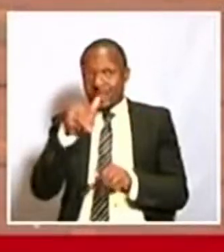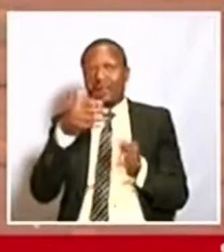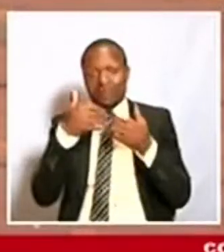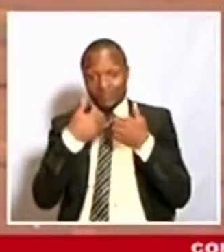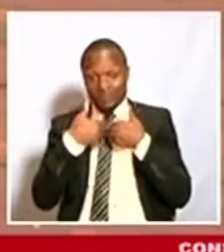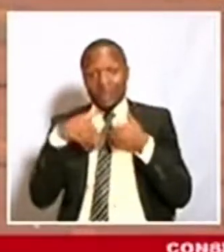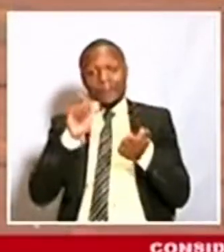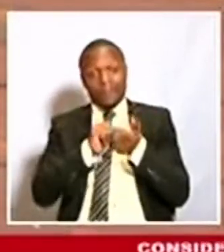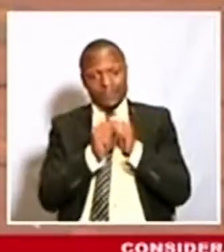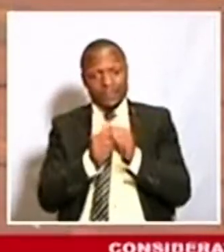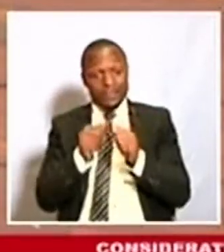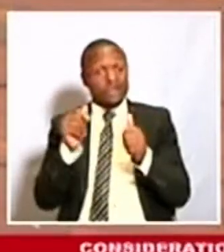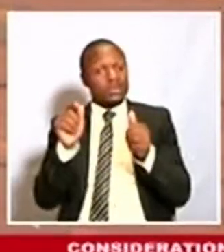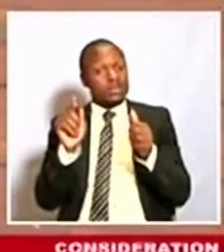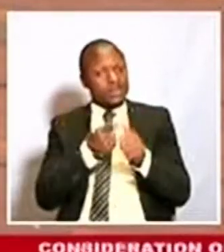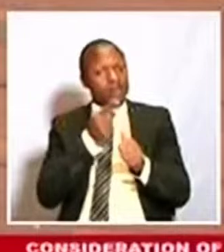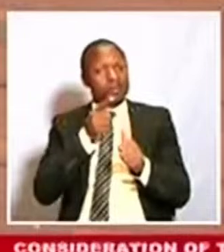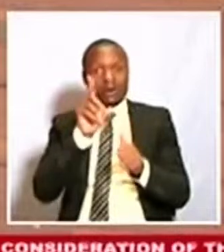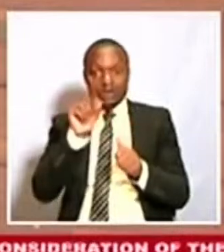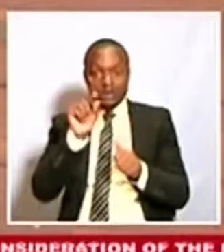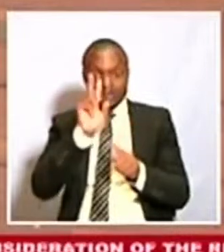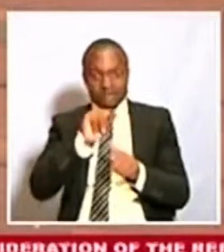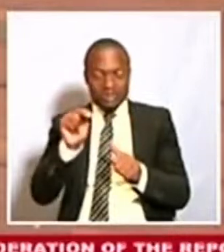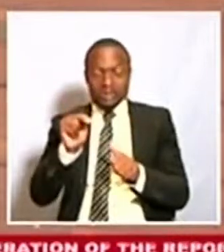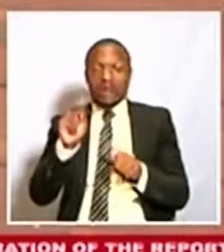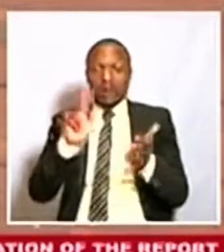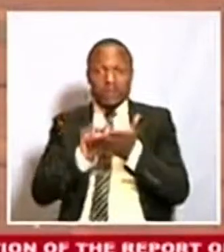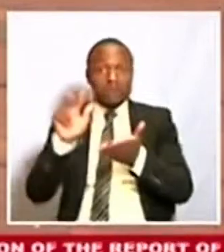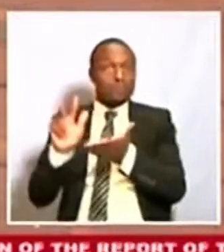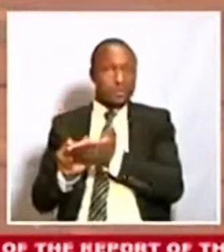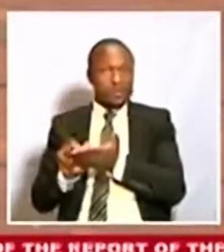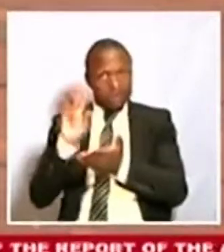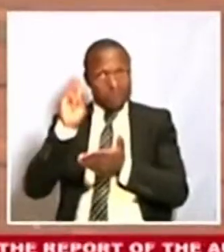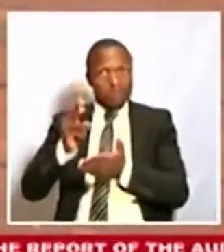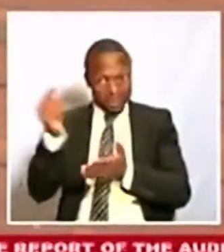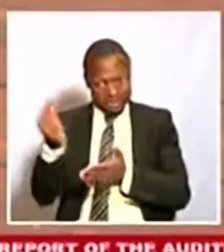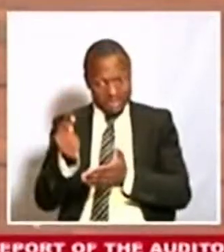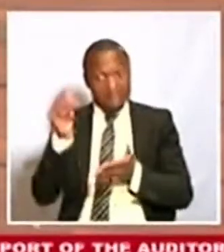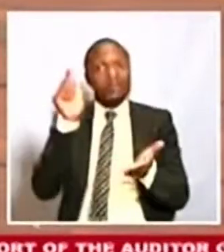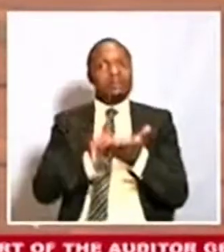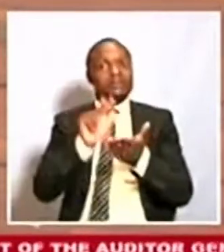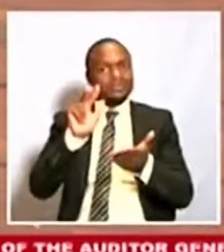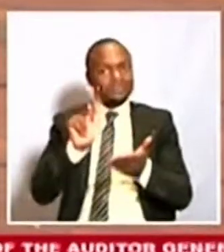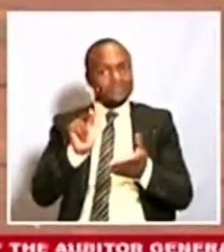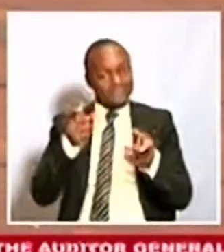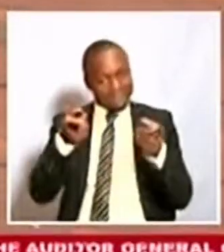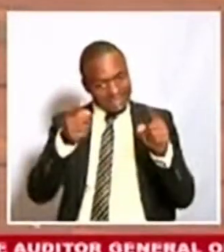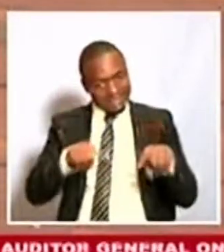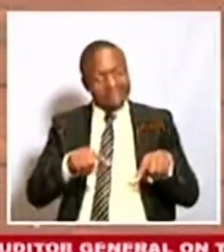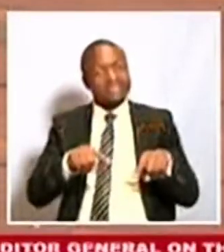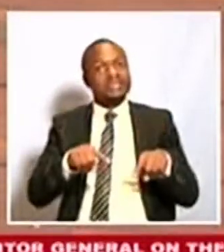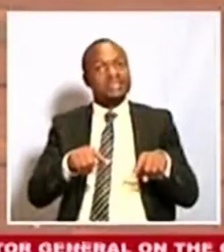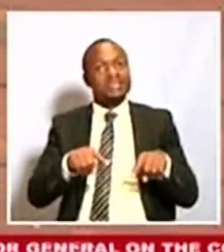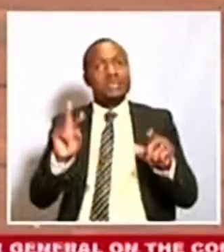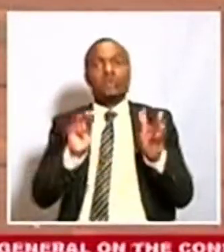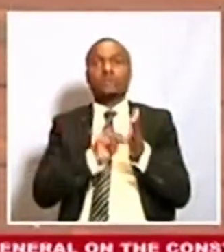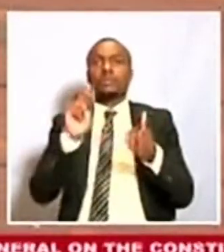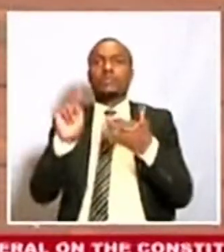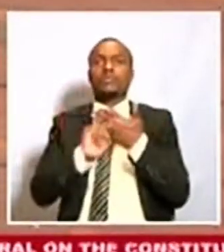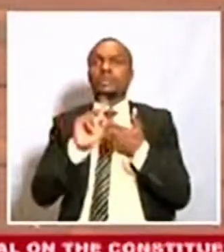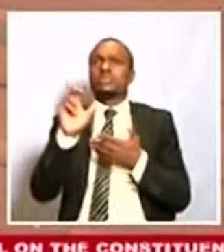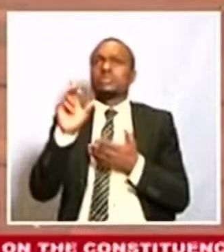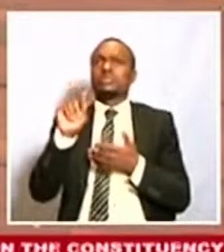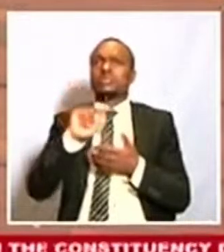pressure. This is April 2022. Please approve. I'll come and sign. Then we go to March